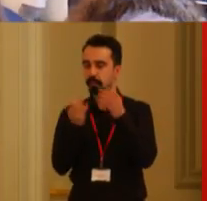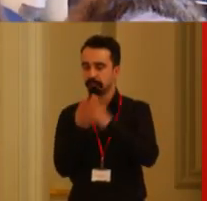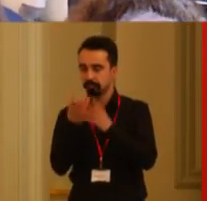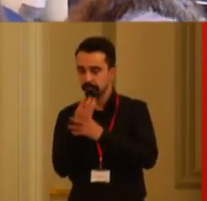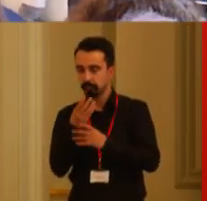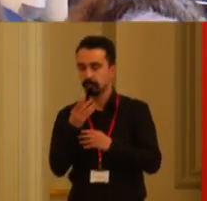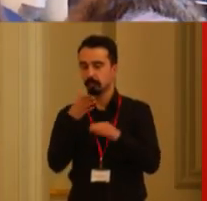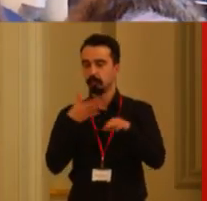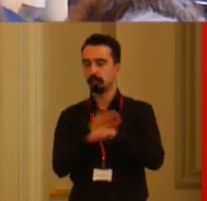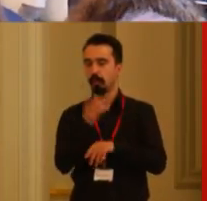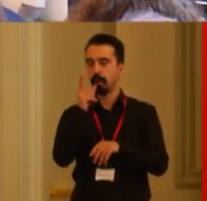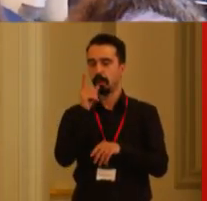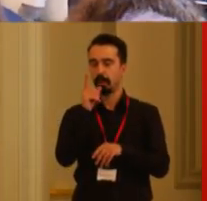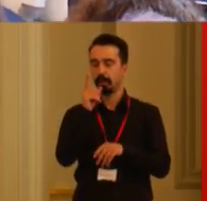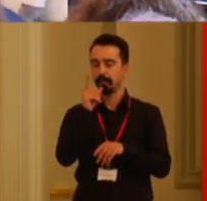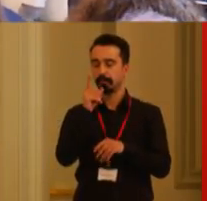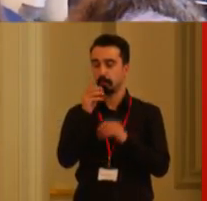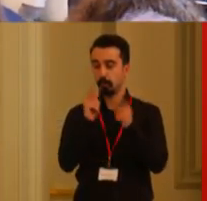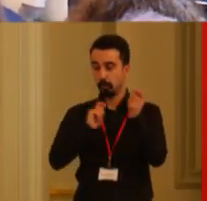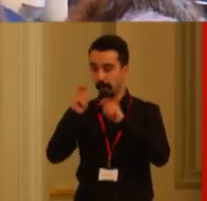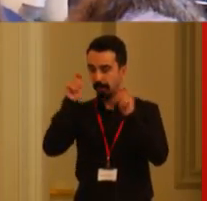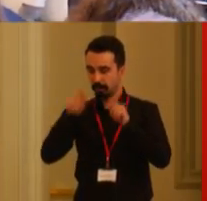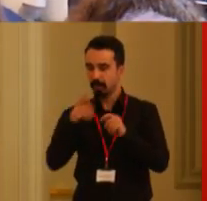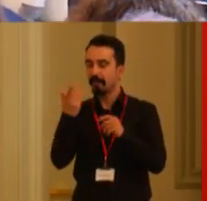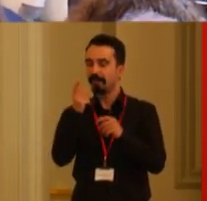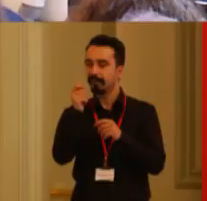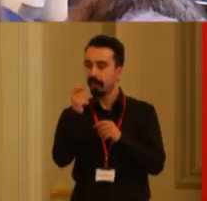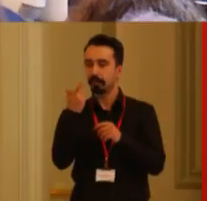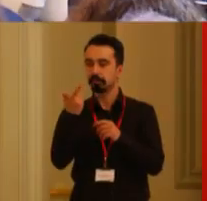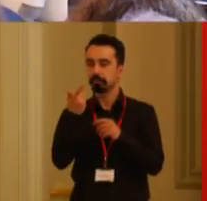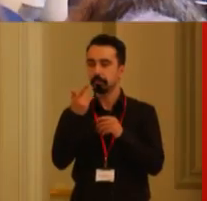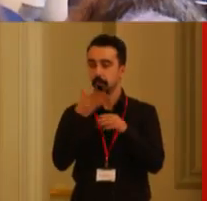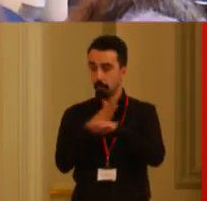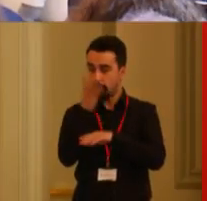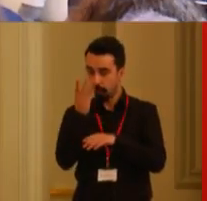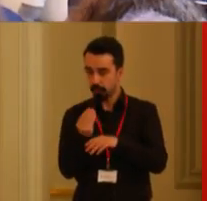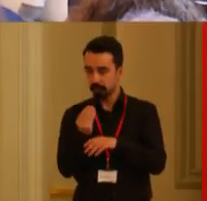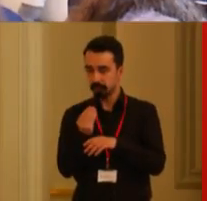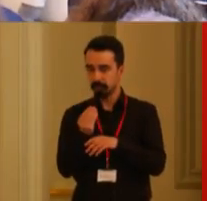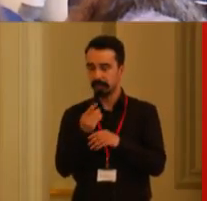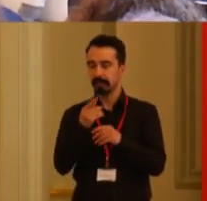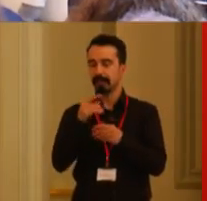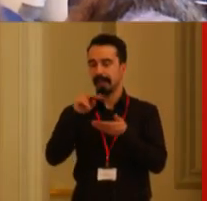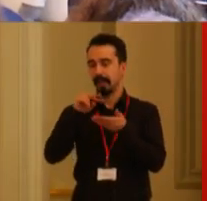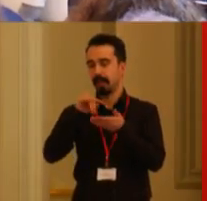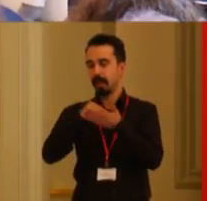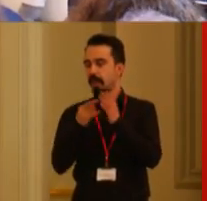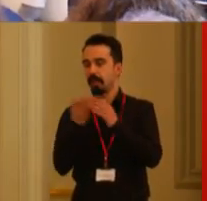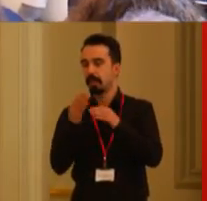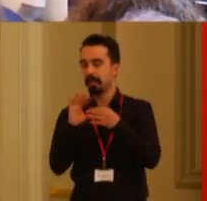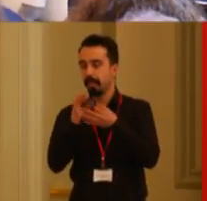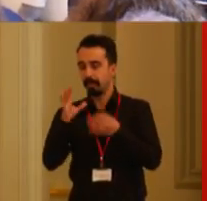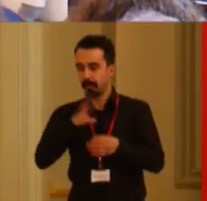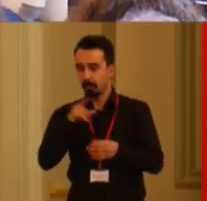to surf on it. If there's enough innovation, and if innovation is right, and if the price point